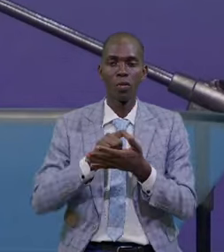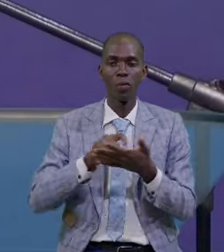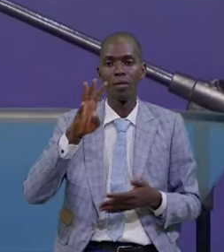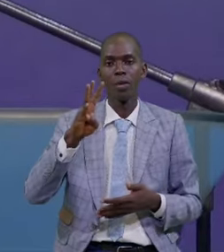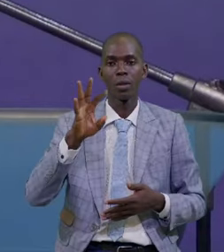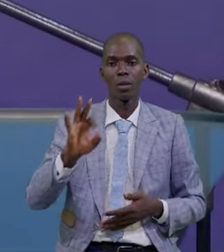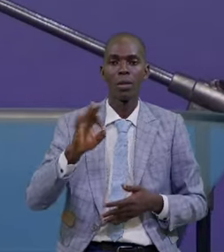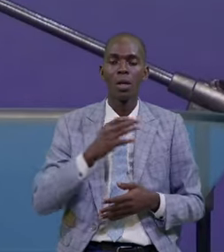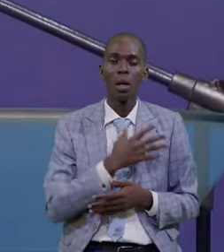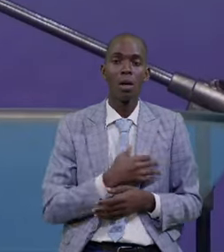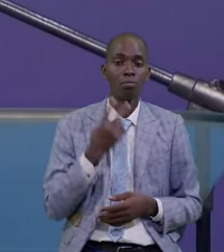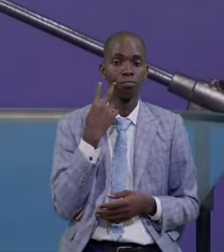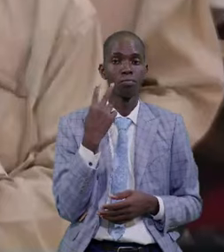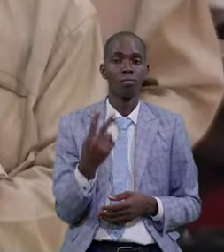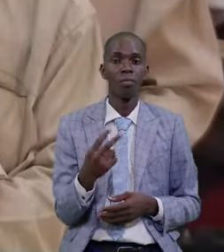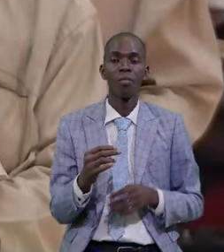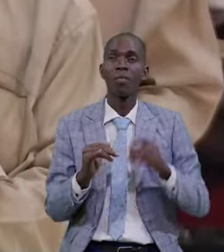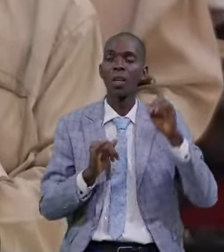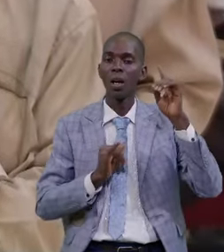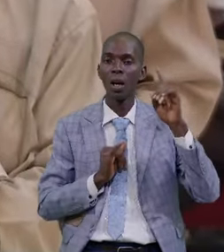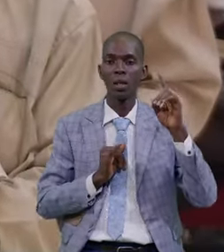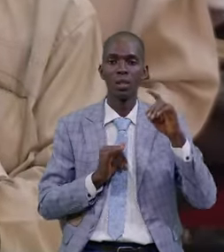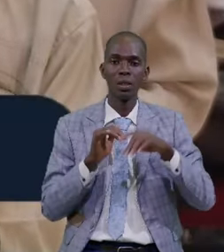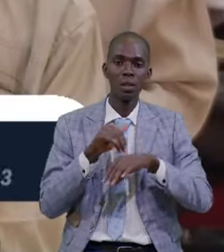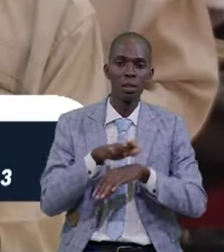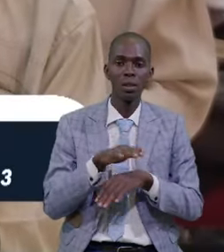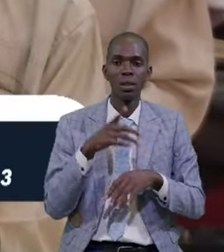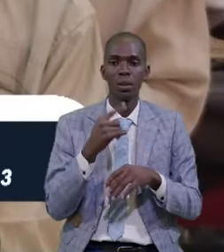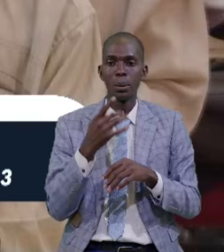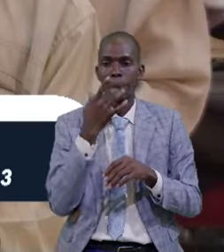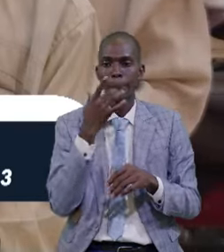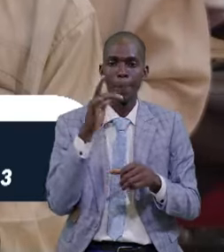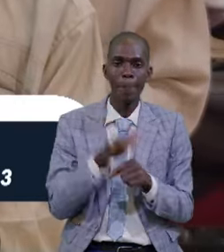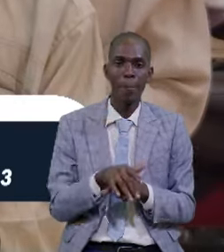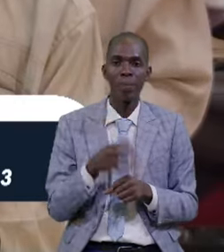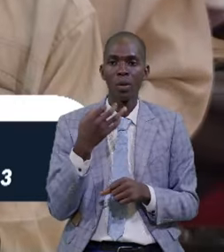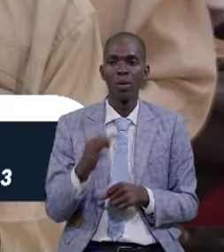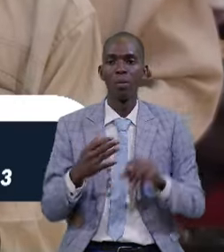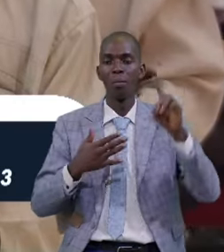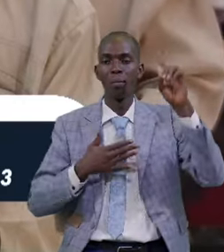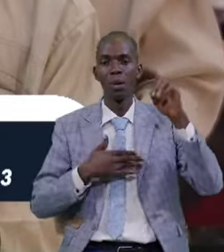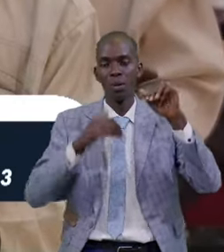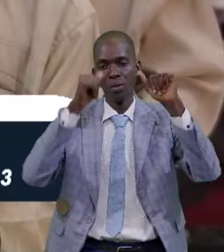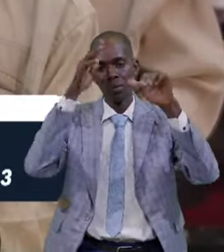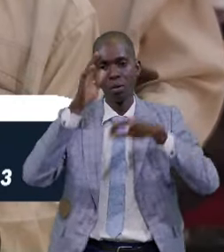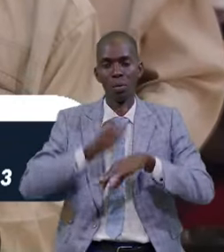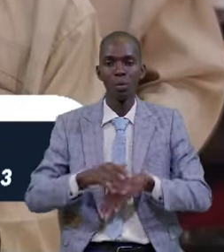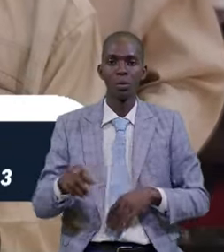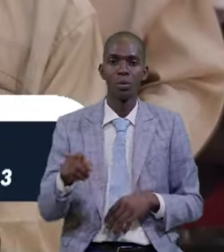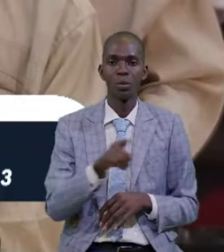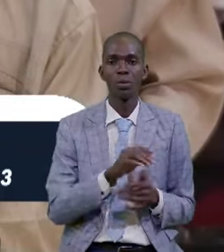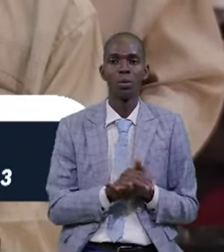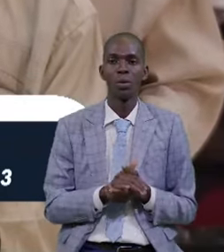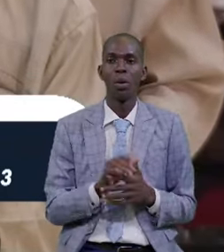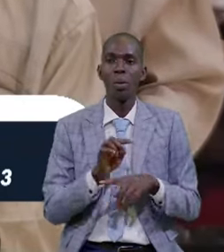And behold, I send the promise of my Father upon you. But tarry